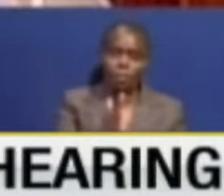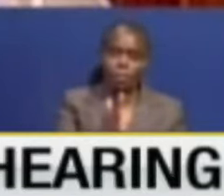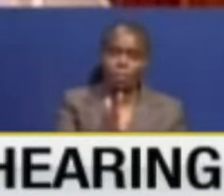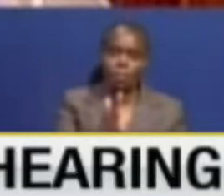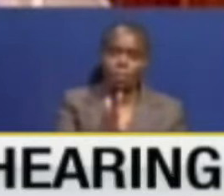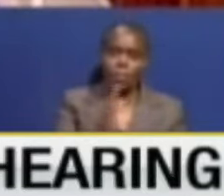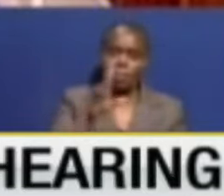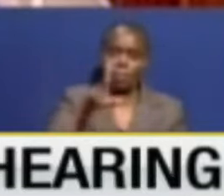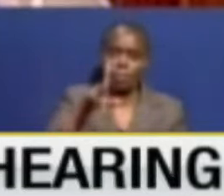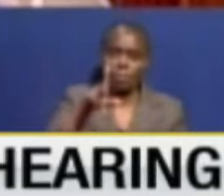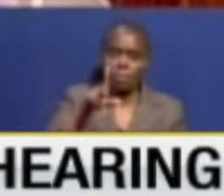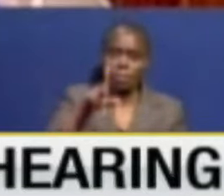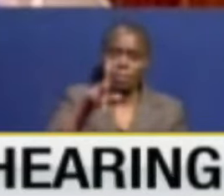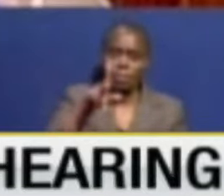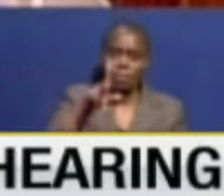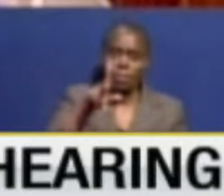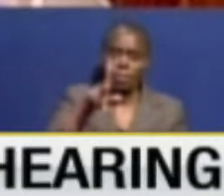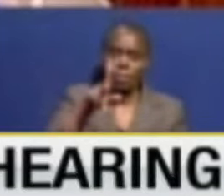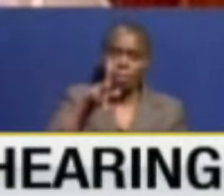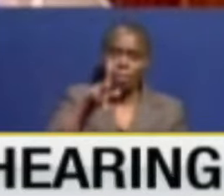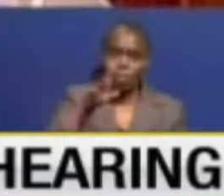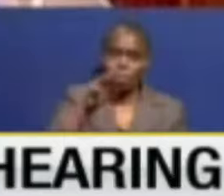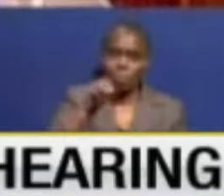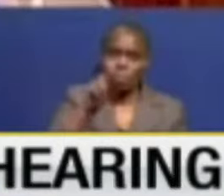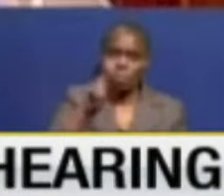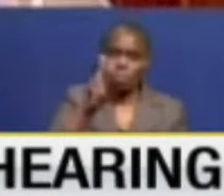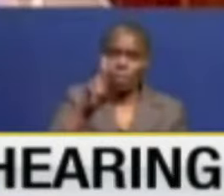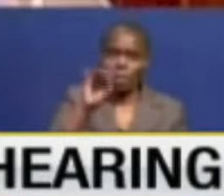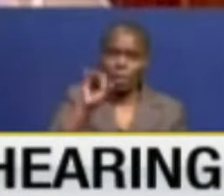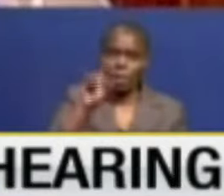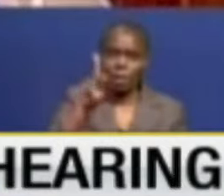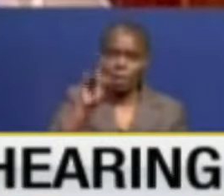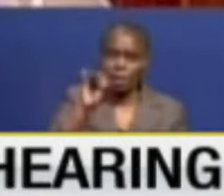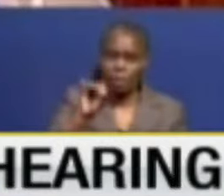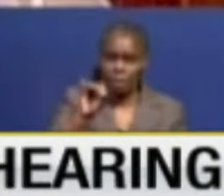We have Mr. Baptista Muriki